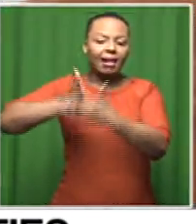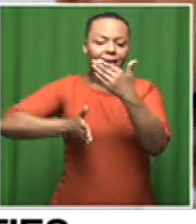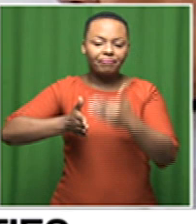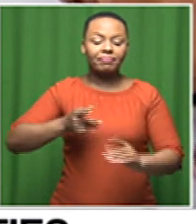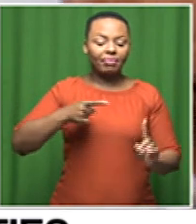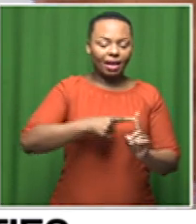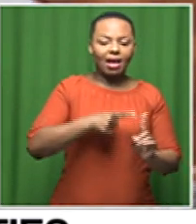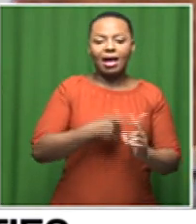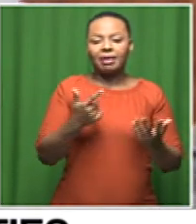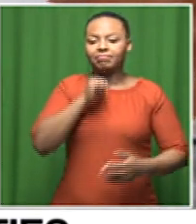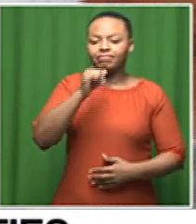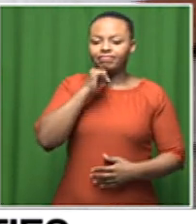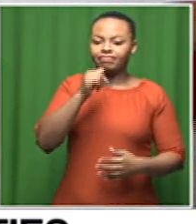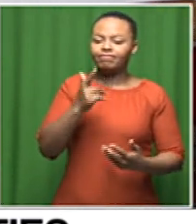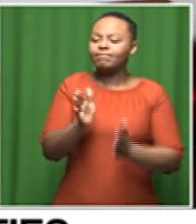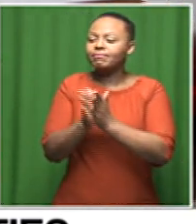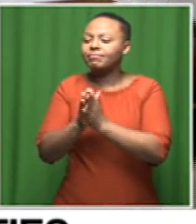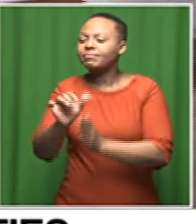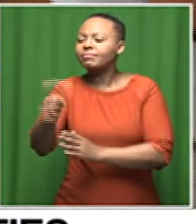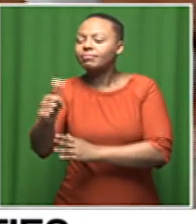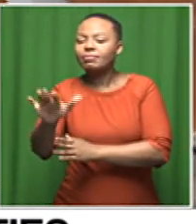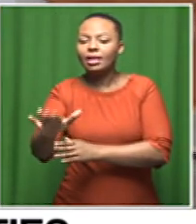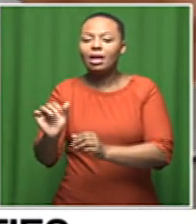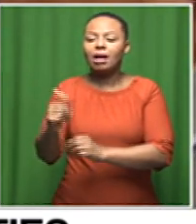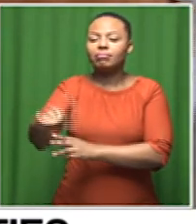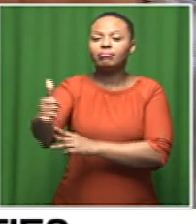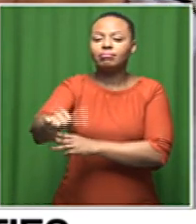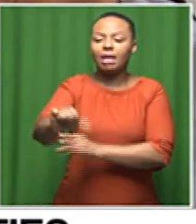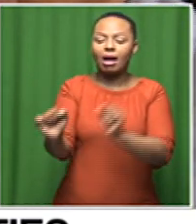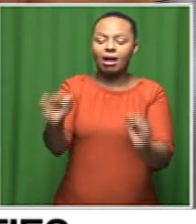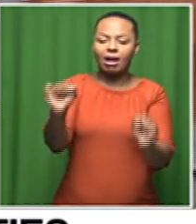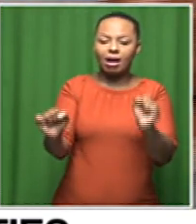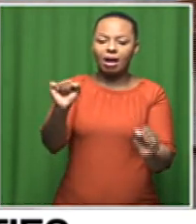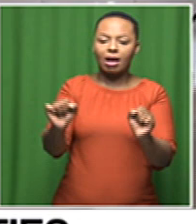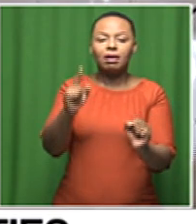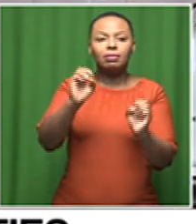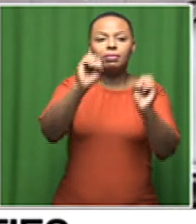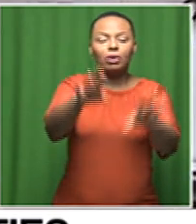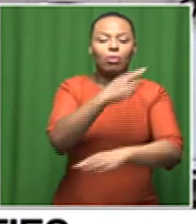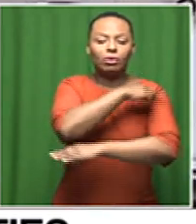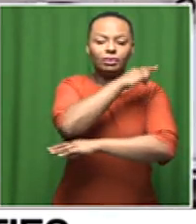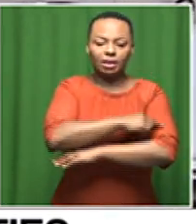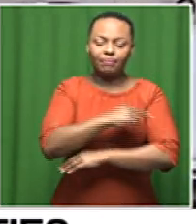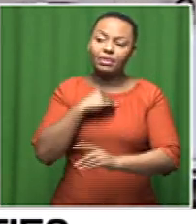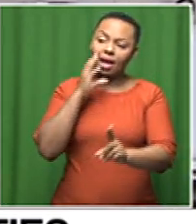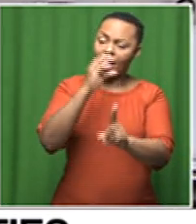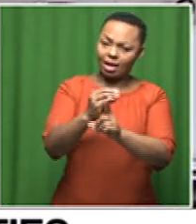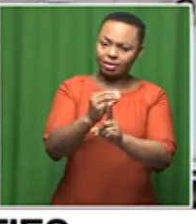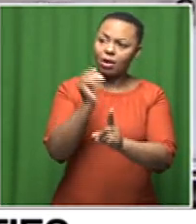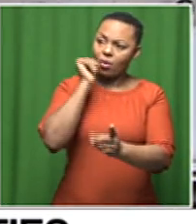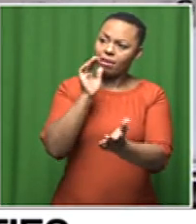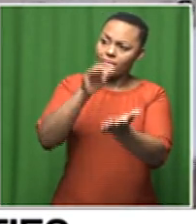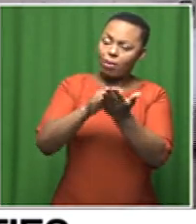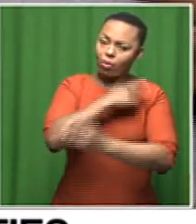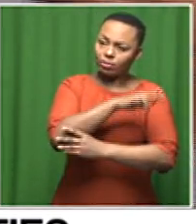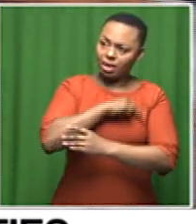a car to take her to a nearby hospital. We visited them to find out if they got the help they needed at the hospital.